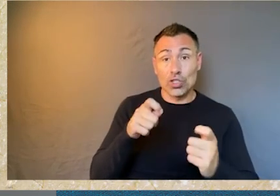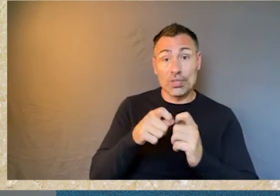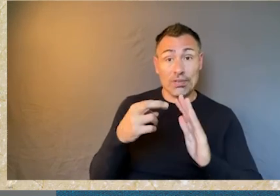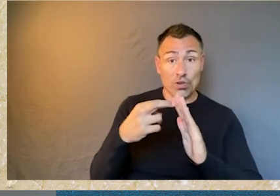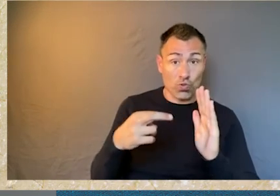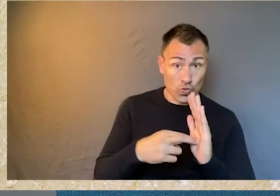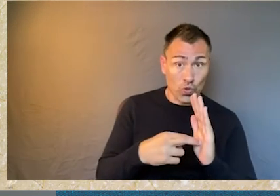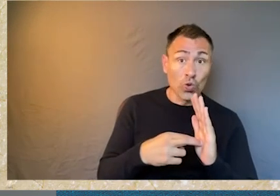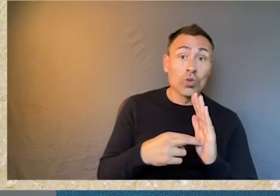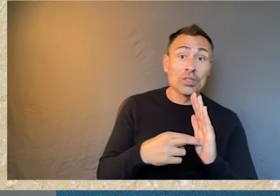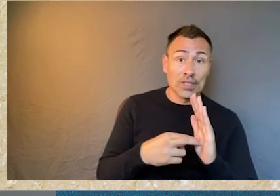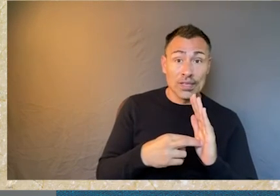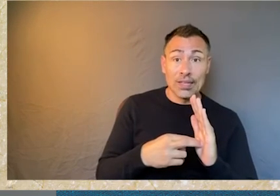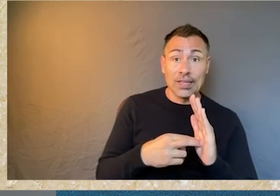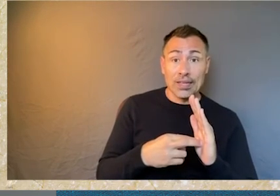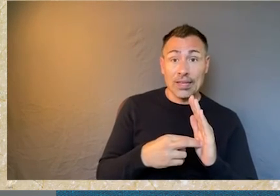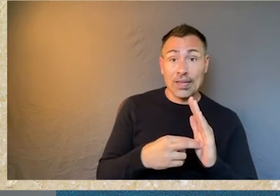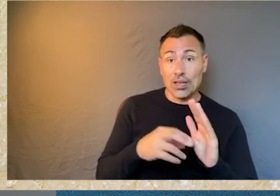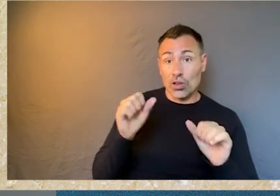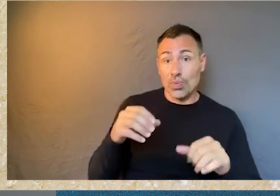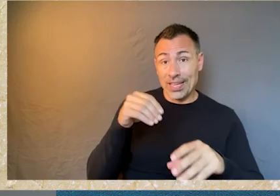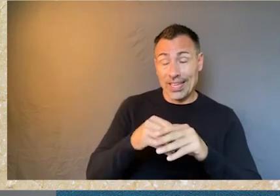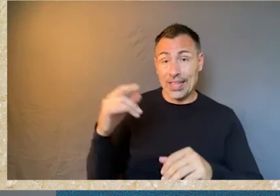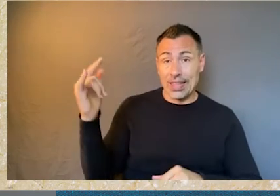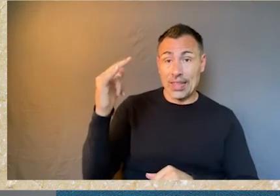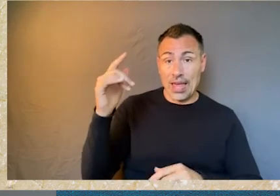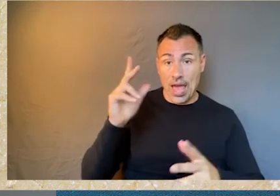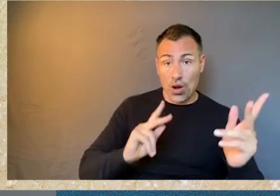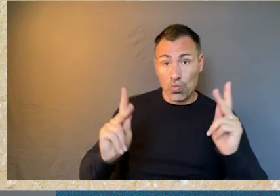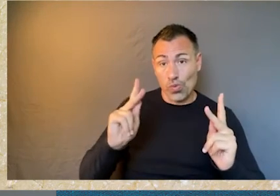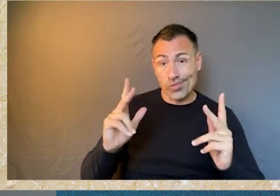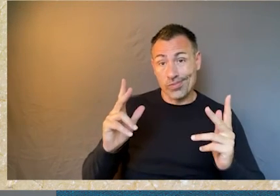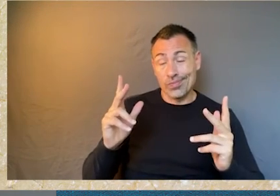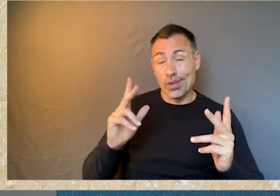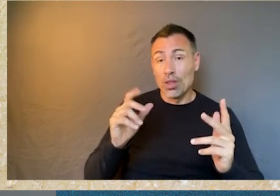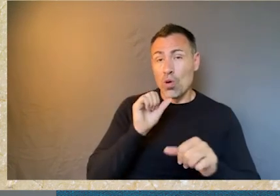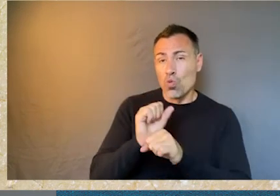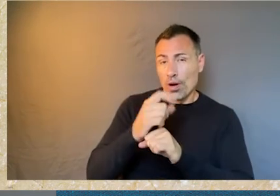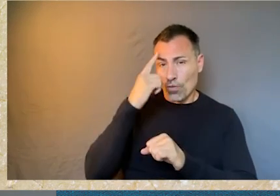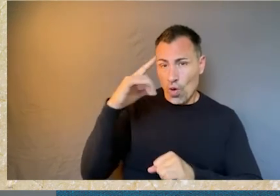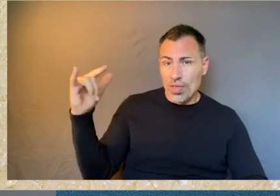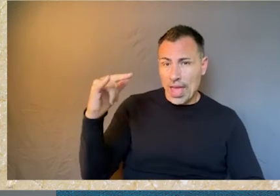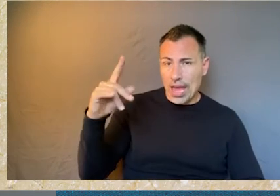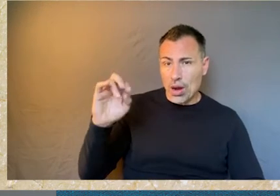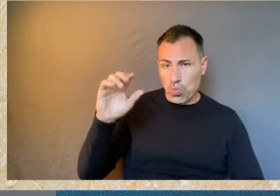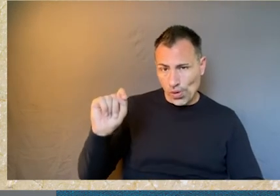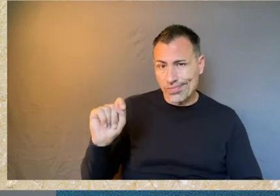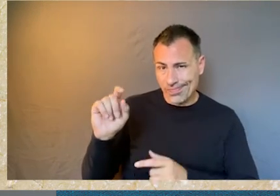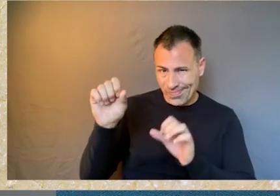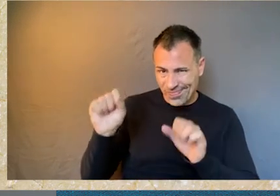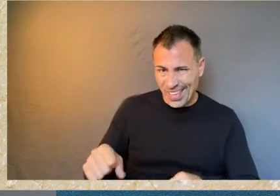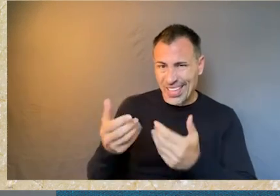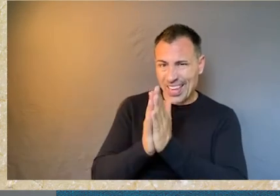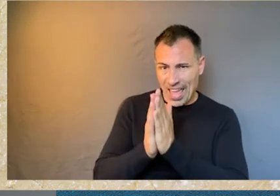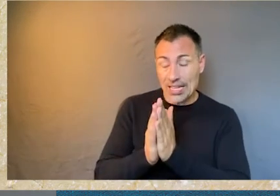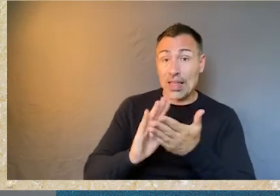so it could be in the airport, and the people in the airport that work for the airport can ask you, and they're getting stricter and stricter, and a lot